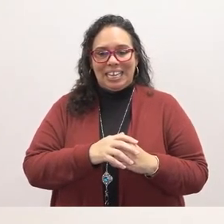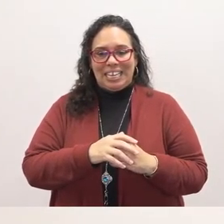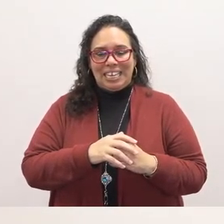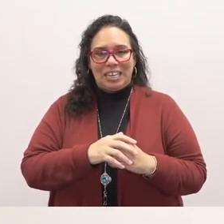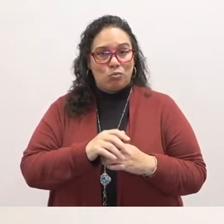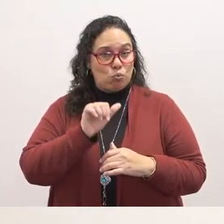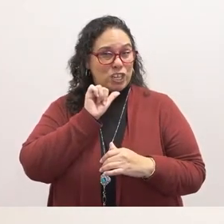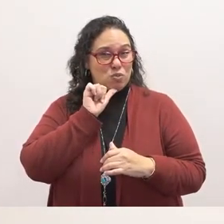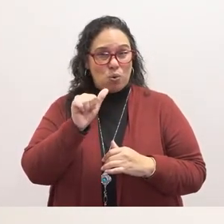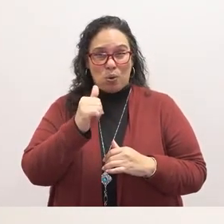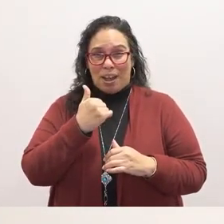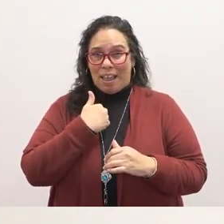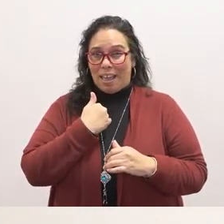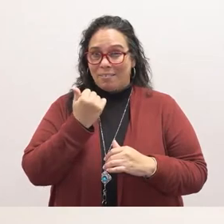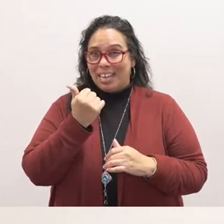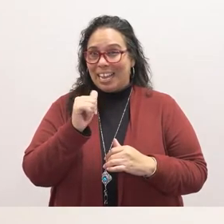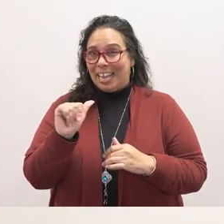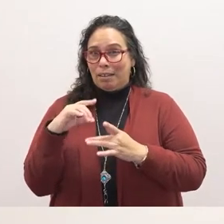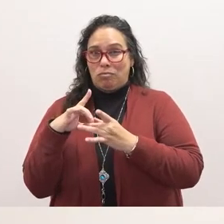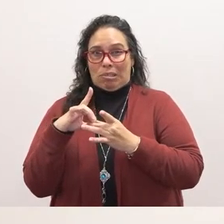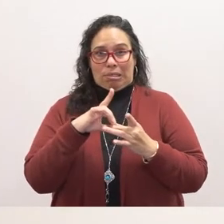we do not have any